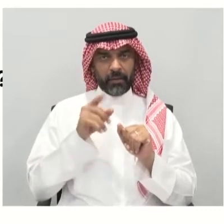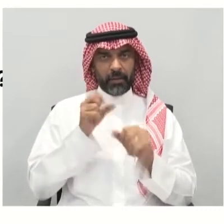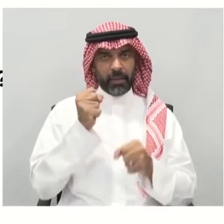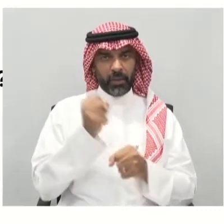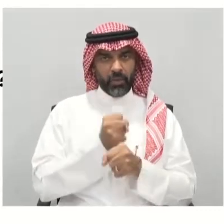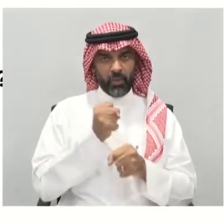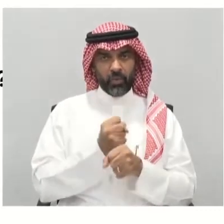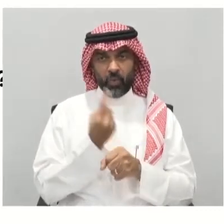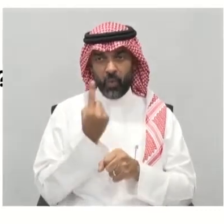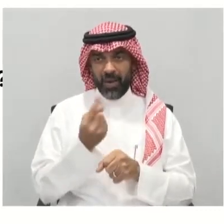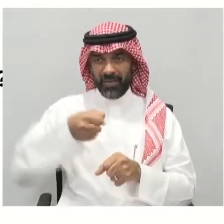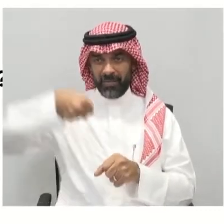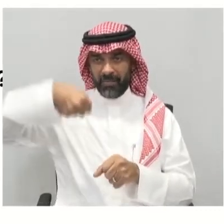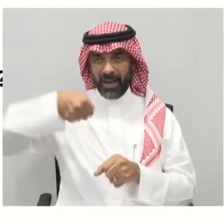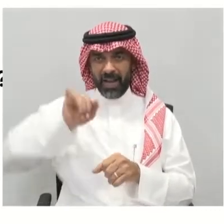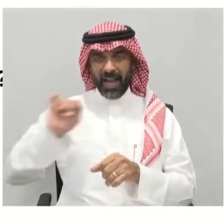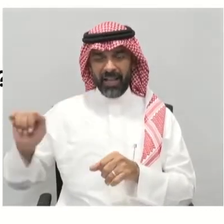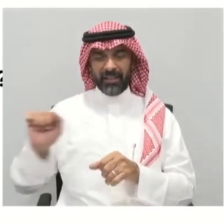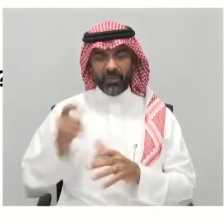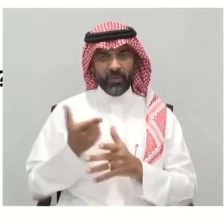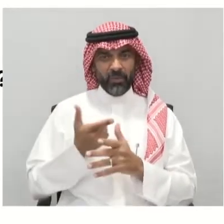1 bag for the dollhouse, right?